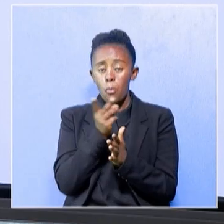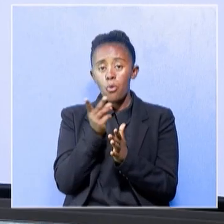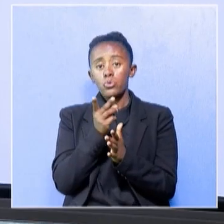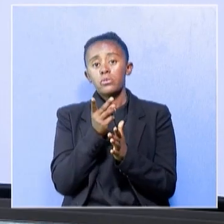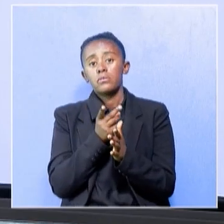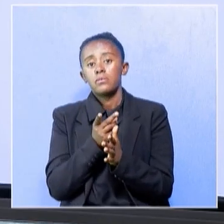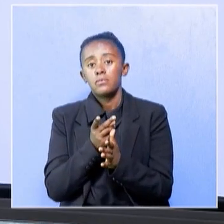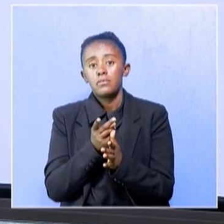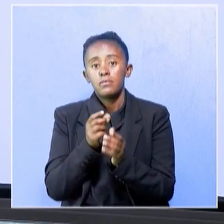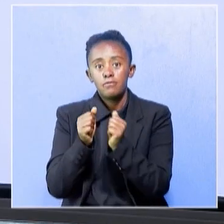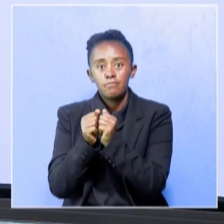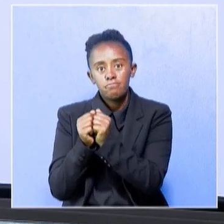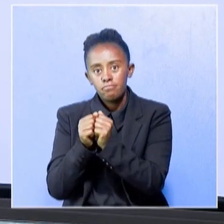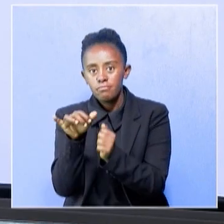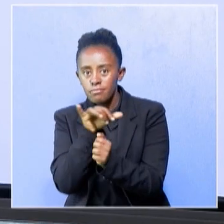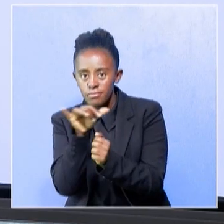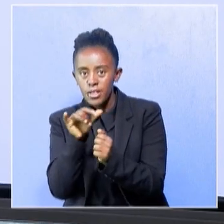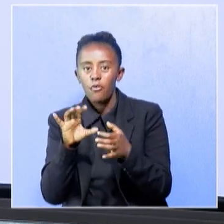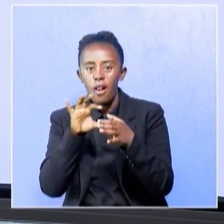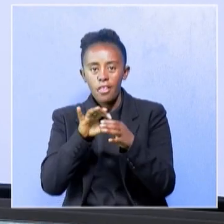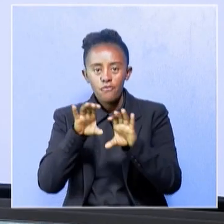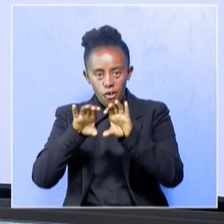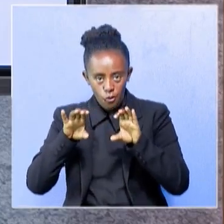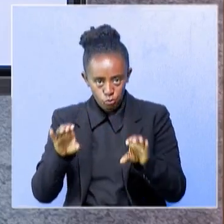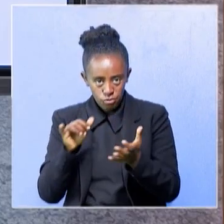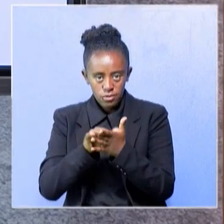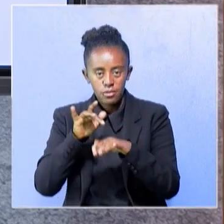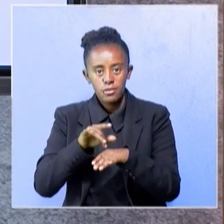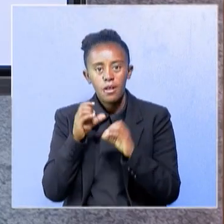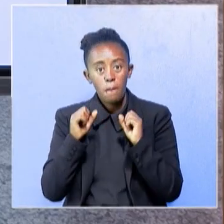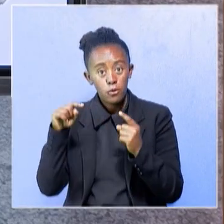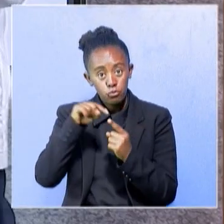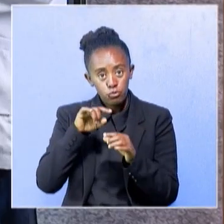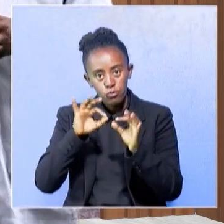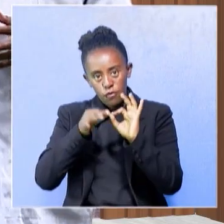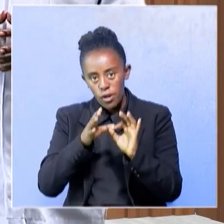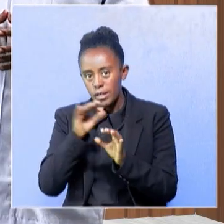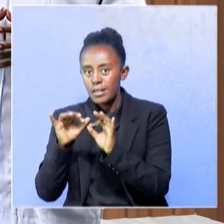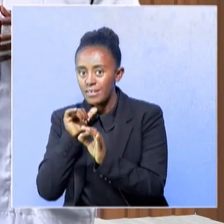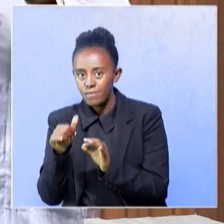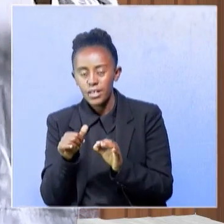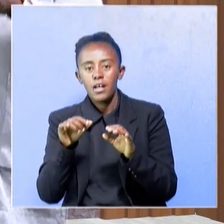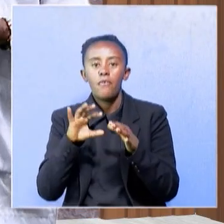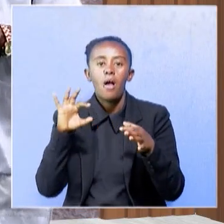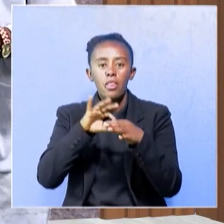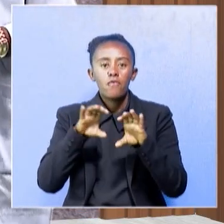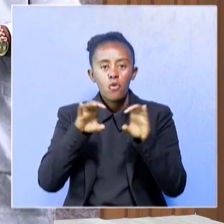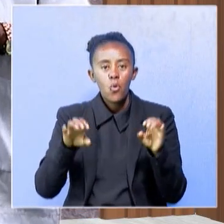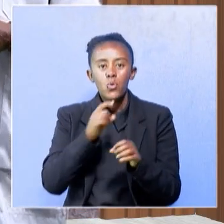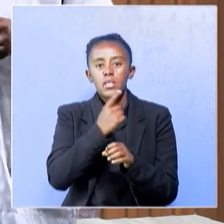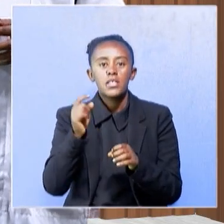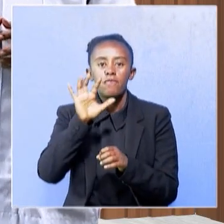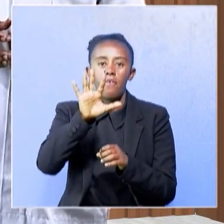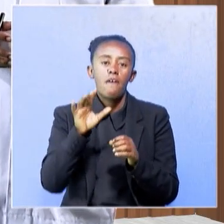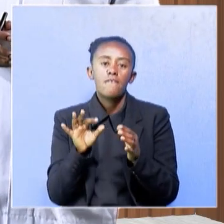cases, the common relative pronouns that we are able to use in the case of defining and defining relative clauses, there are 5